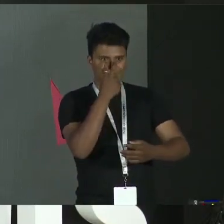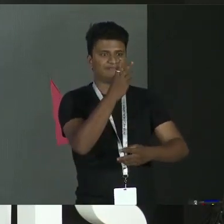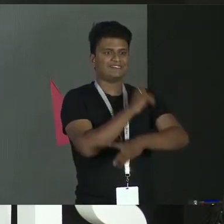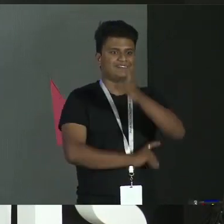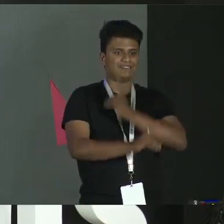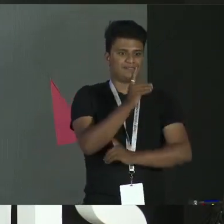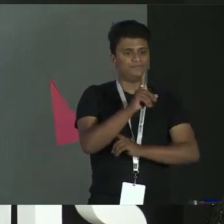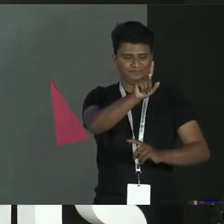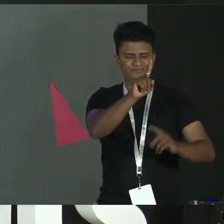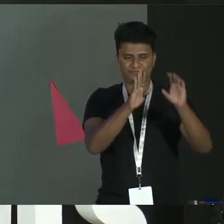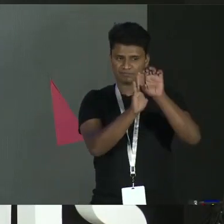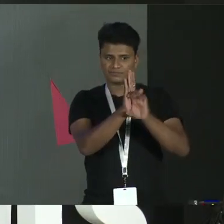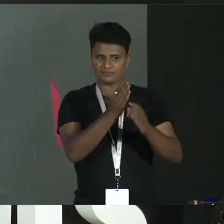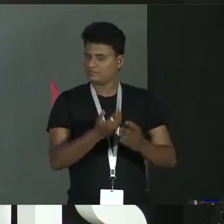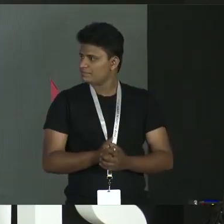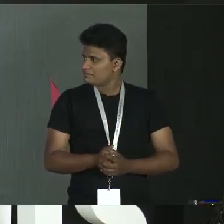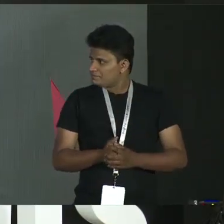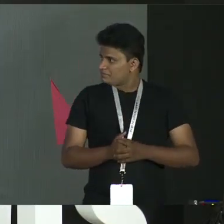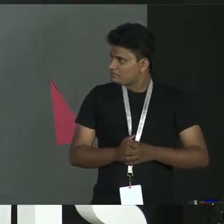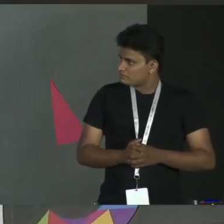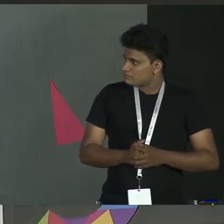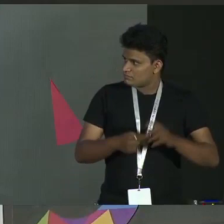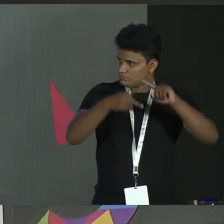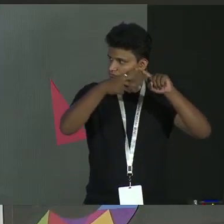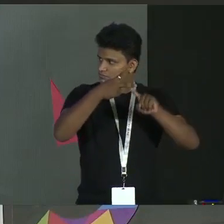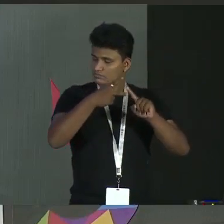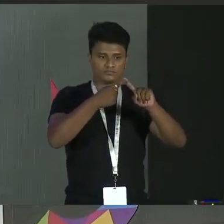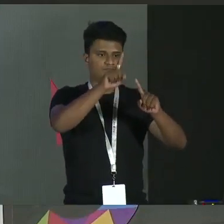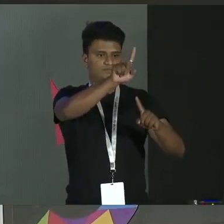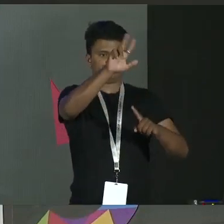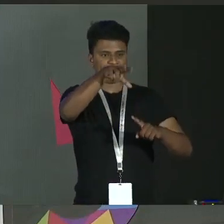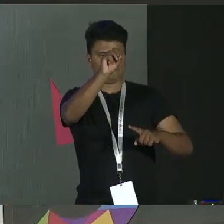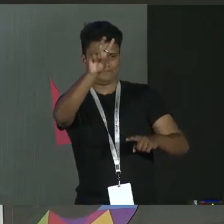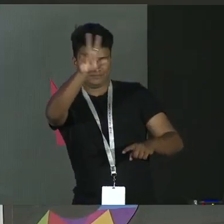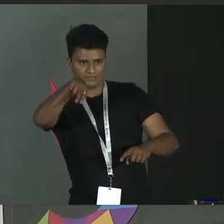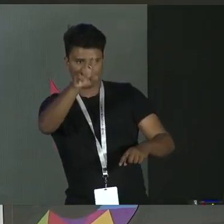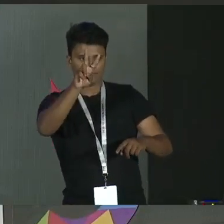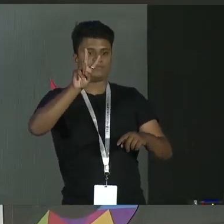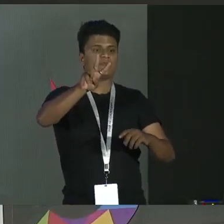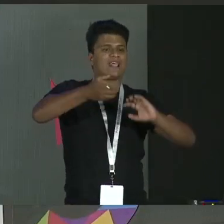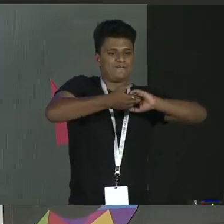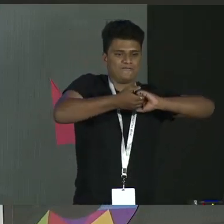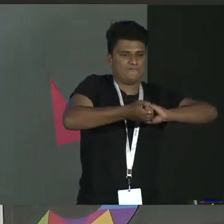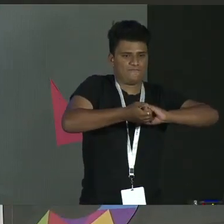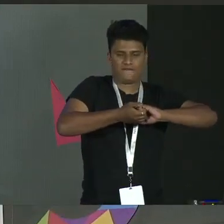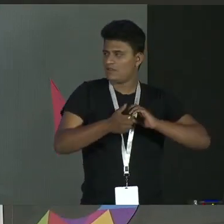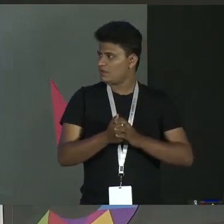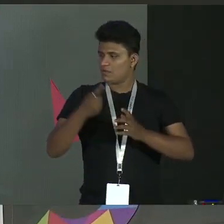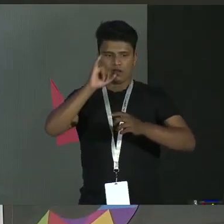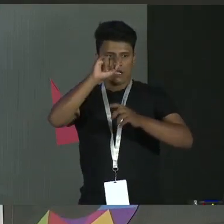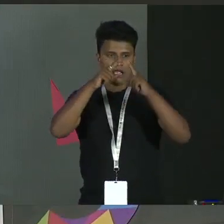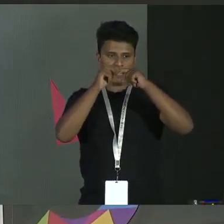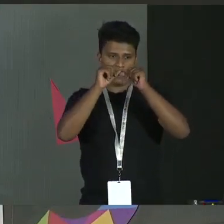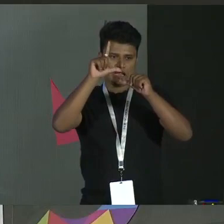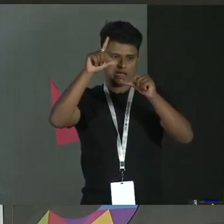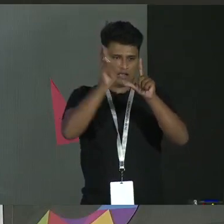I'll give two examples. In 1808, two friends in Italy wanted to be able